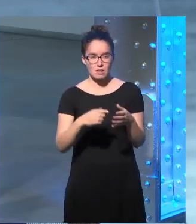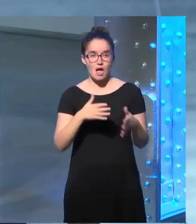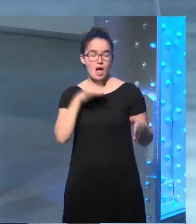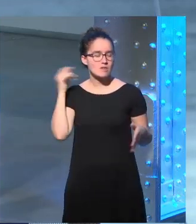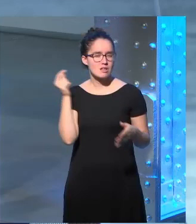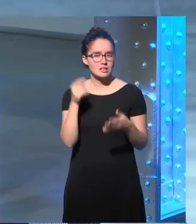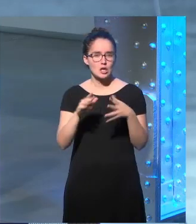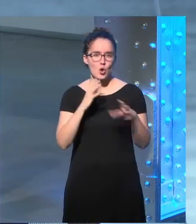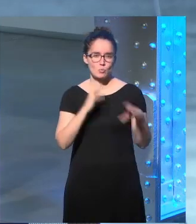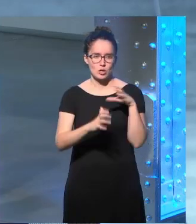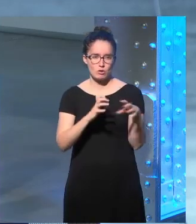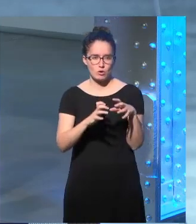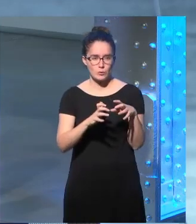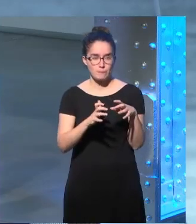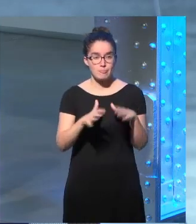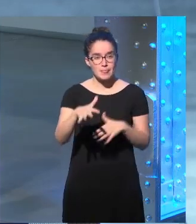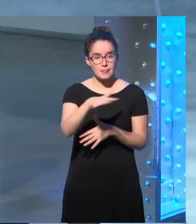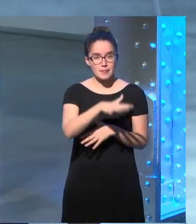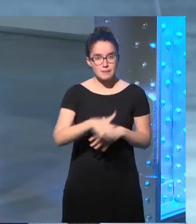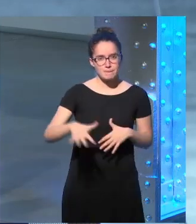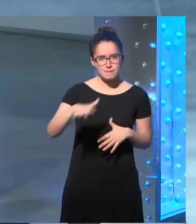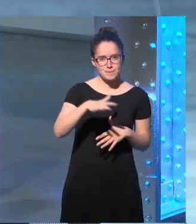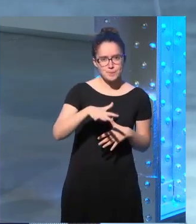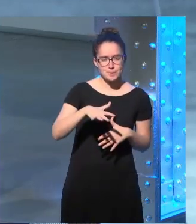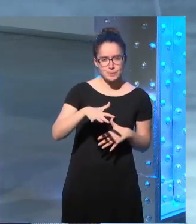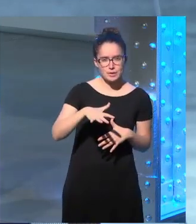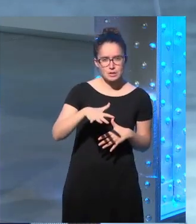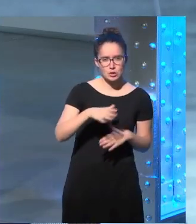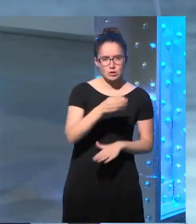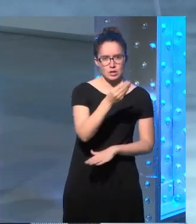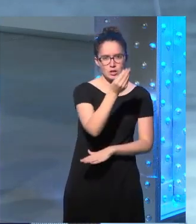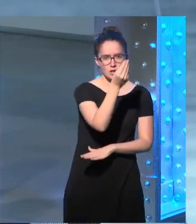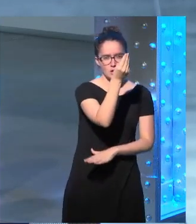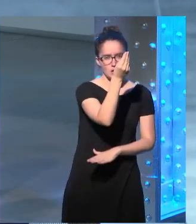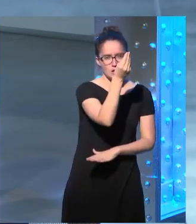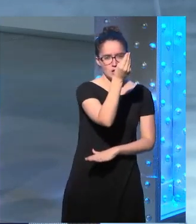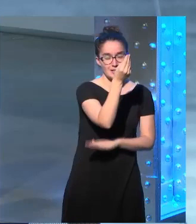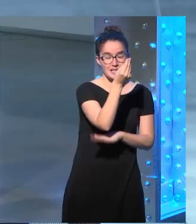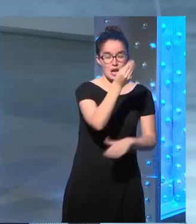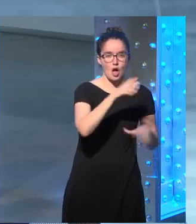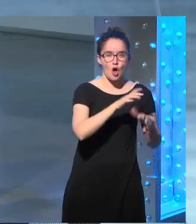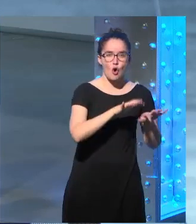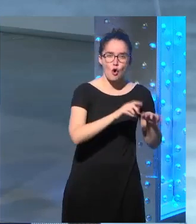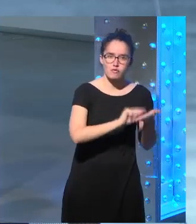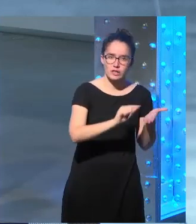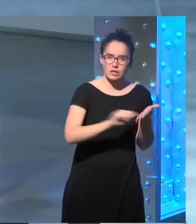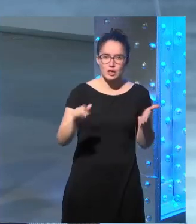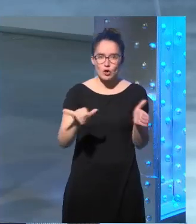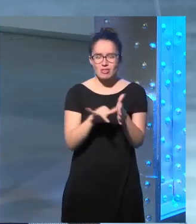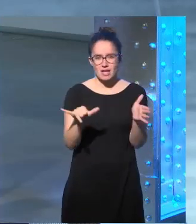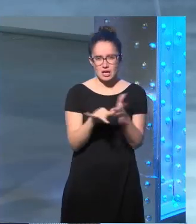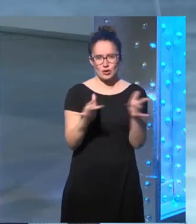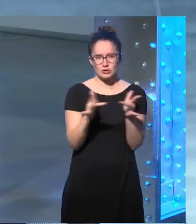is transparency, communication skills, less space, less